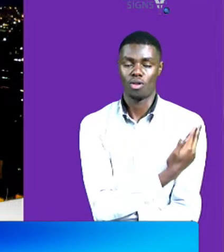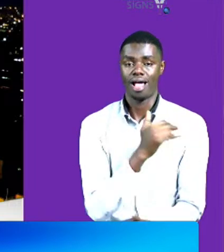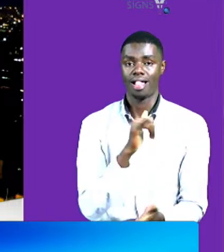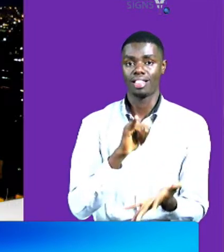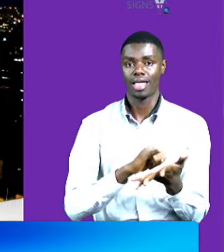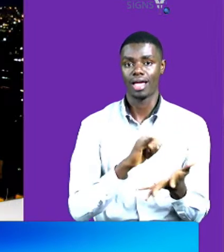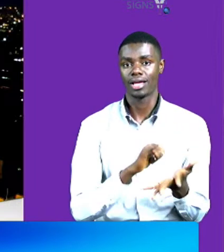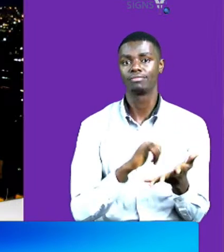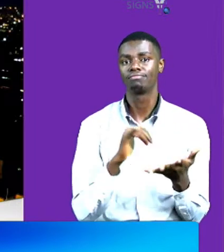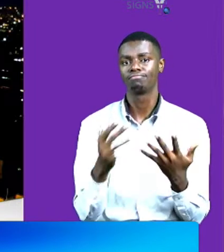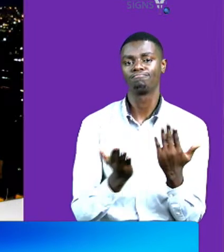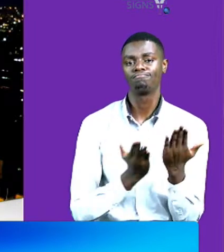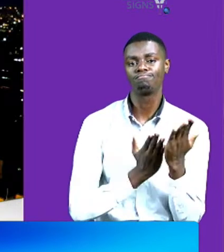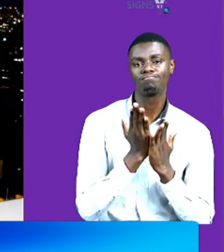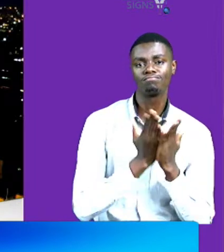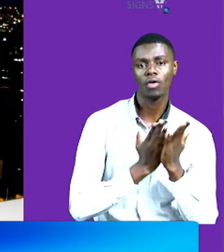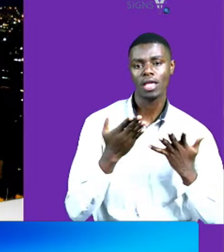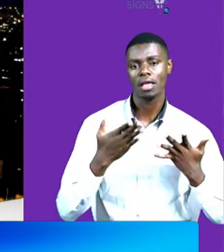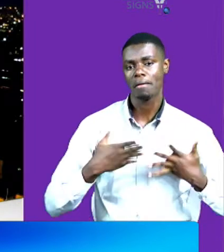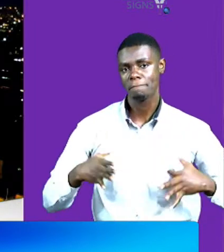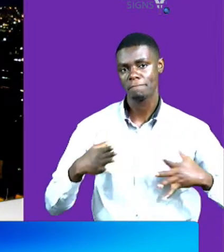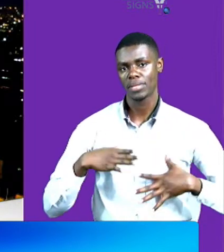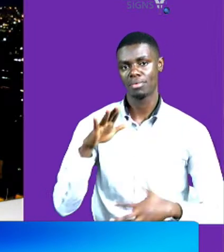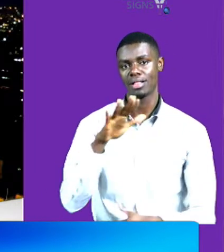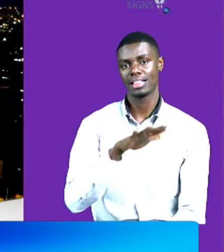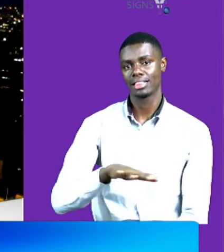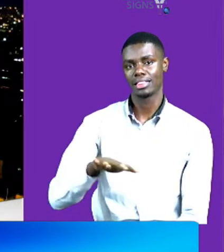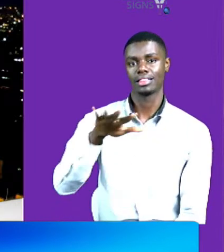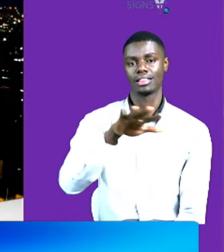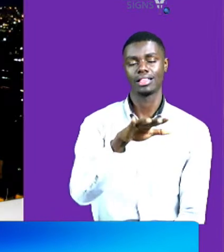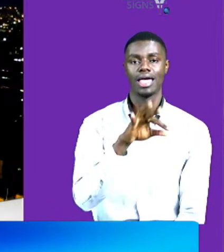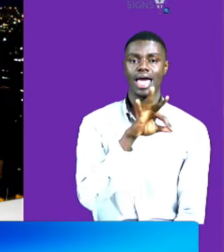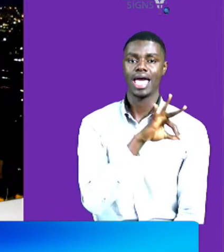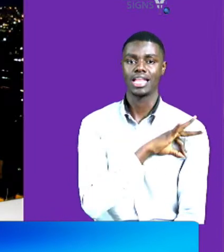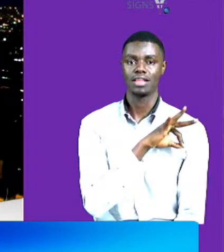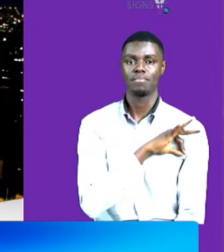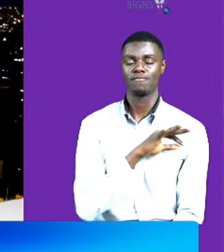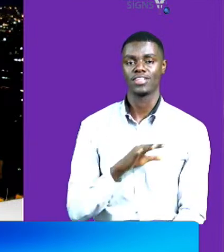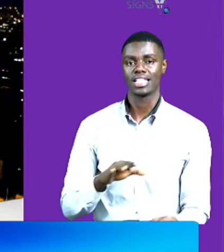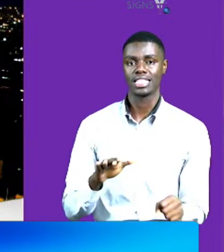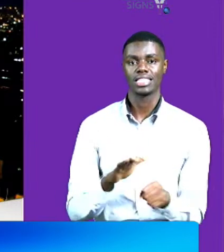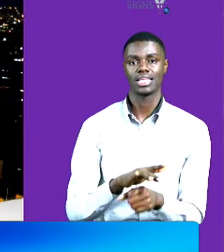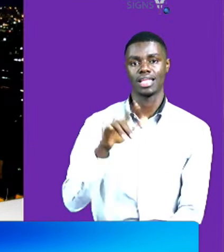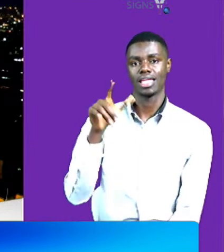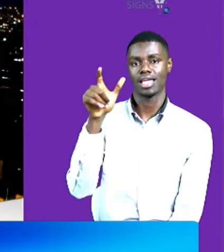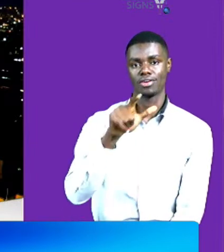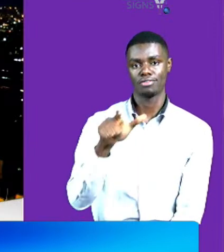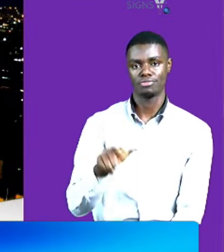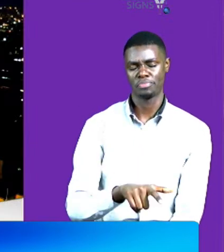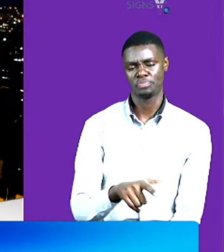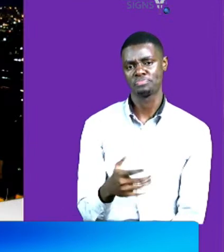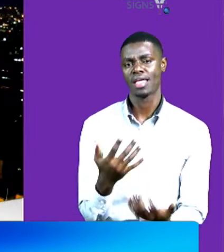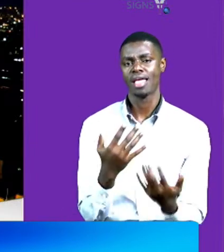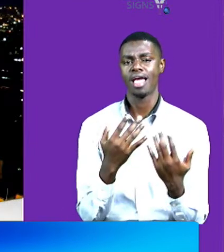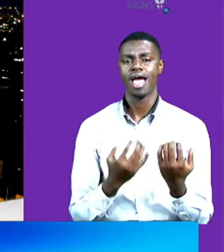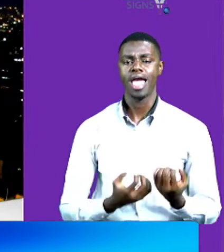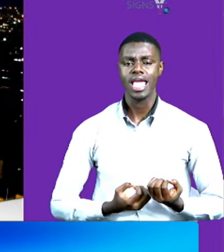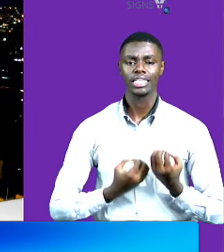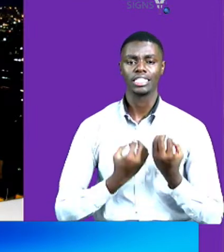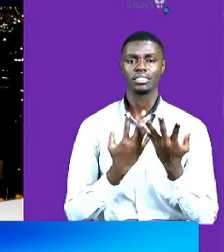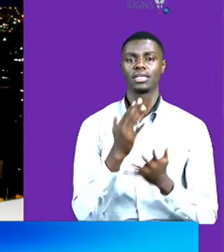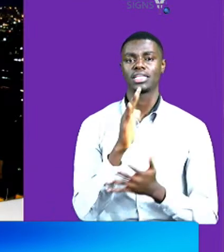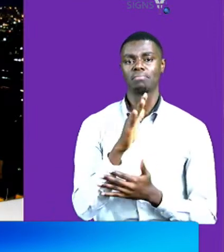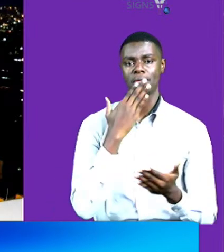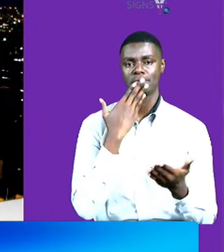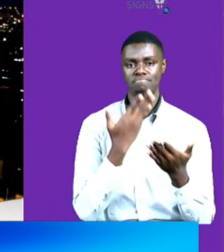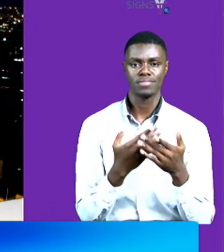that goes beyond serving residents to benefit the entire region. He expressed his